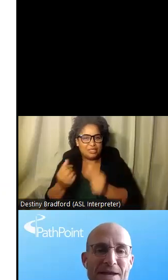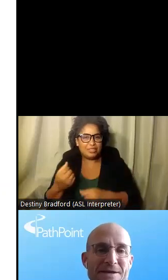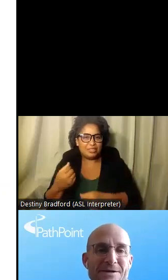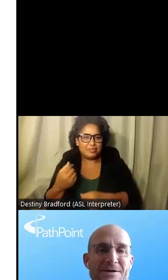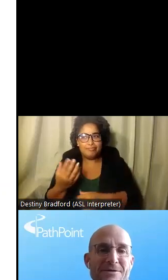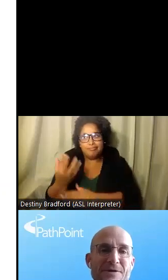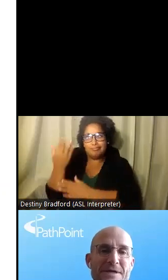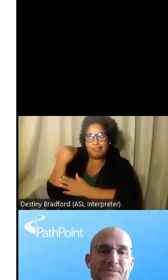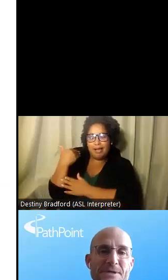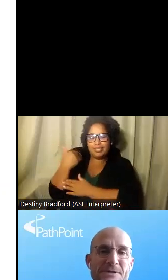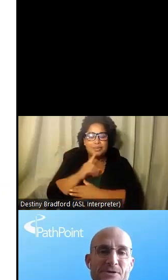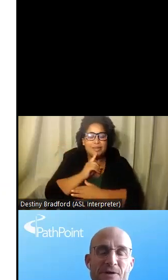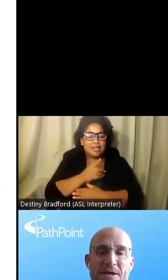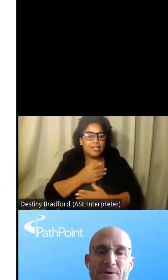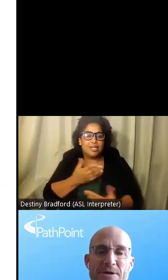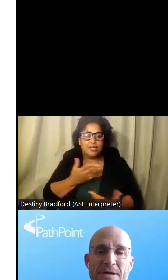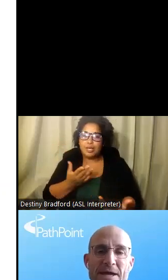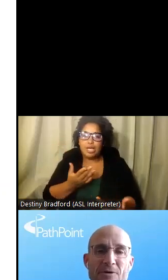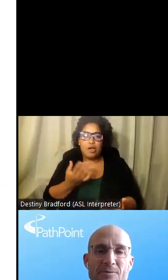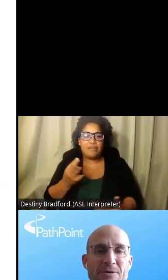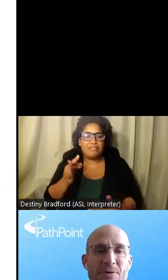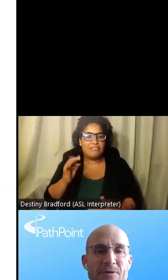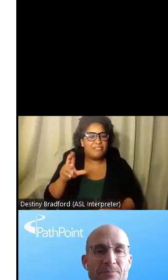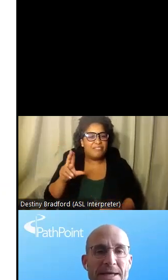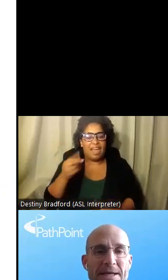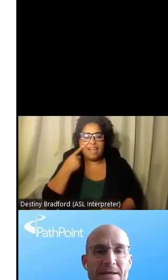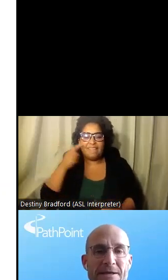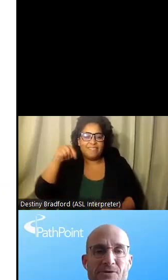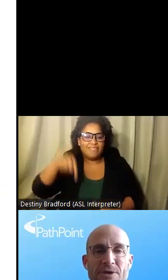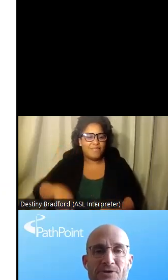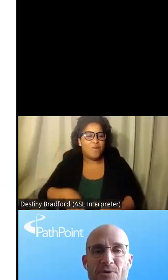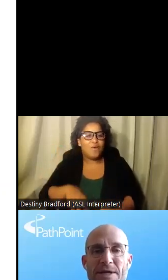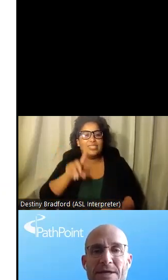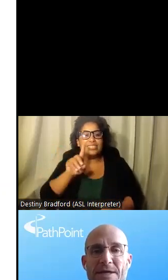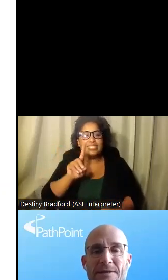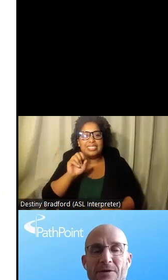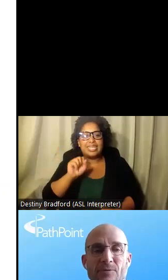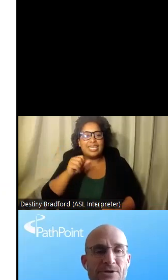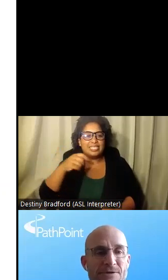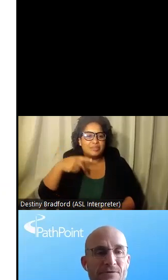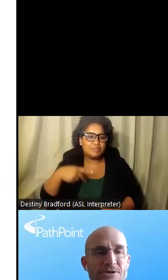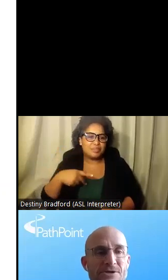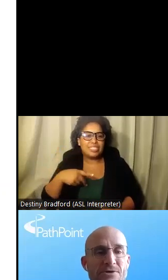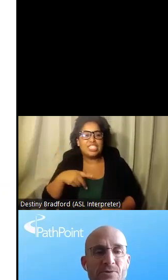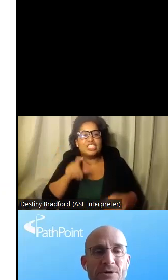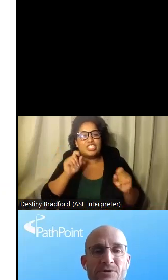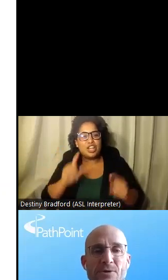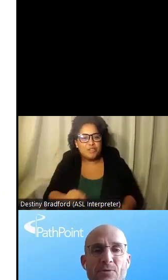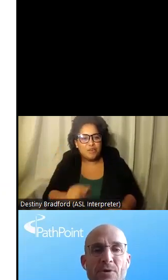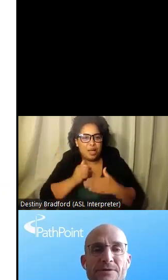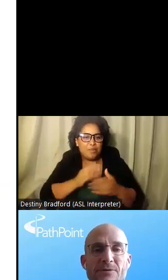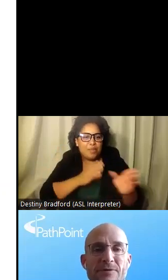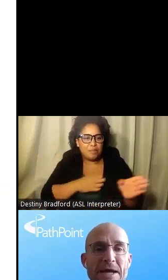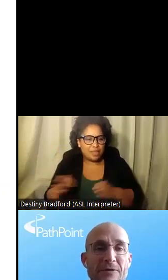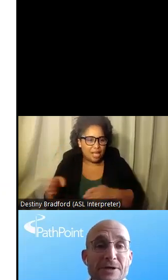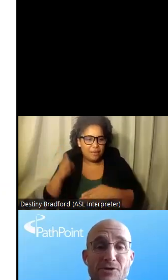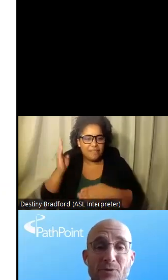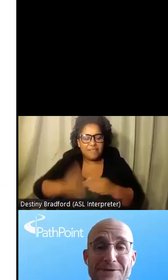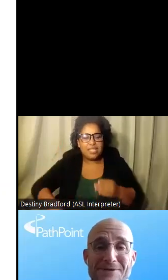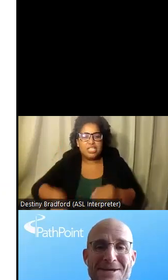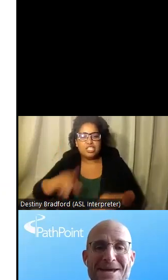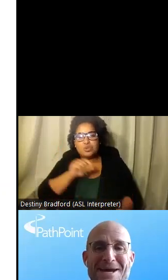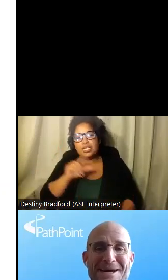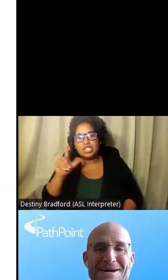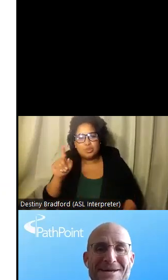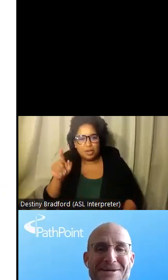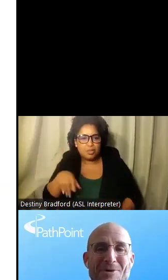big fan of the DSP survey. We helped out with the planning in 2020, and then we just finished our 2021. So we've now done it